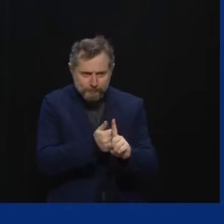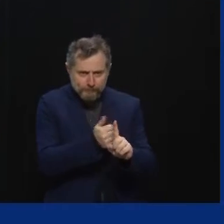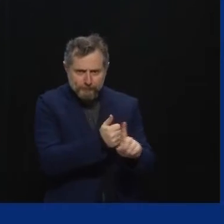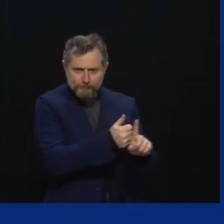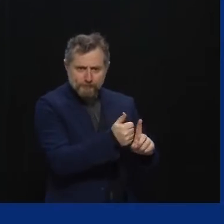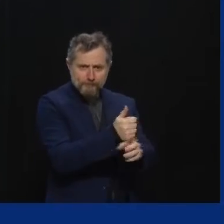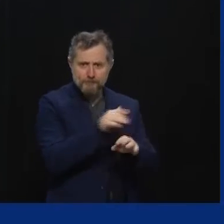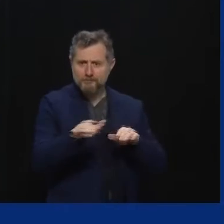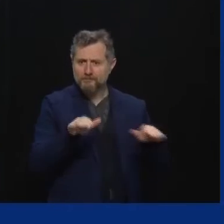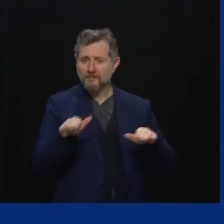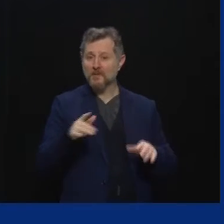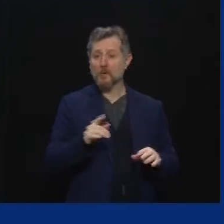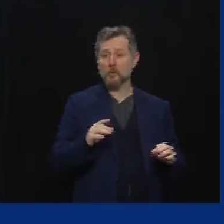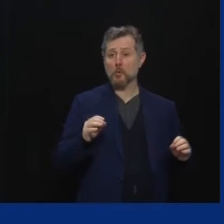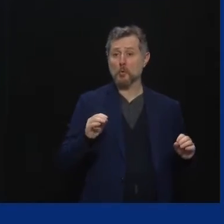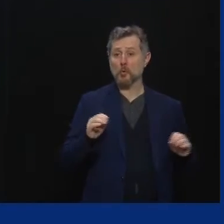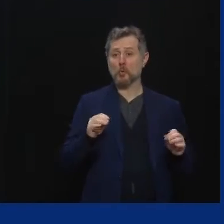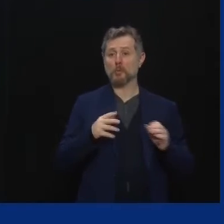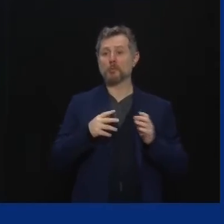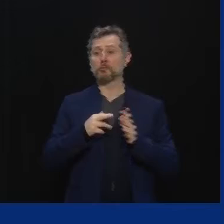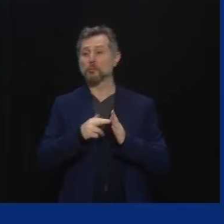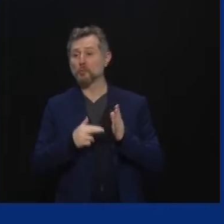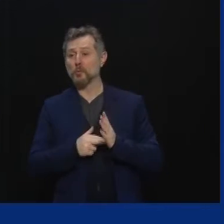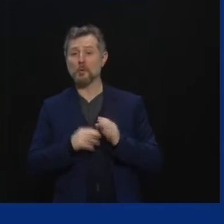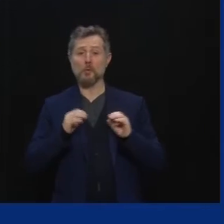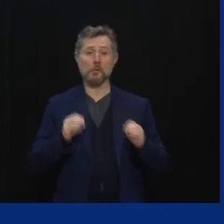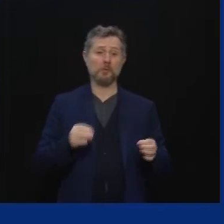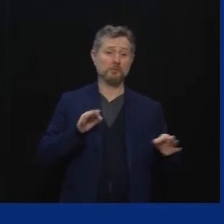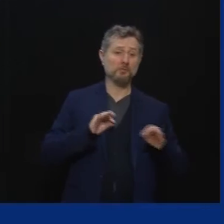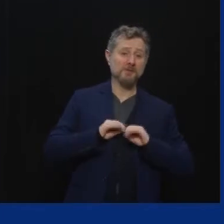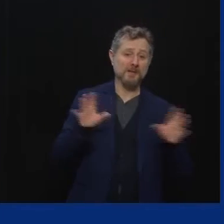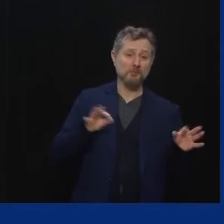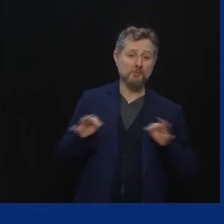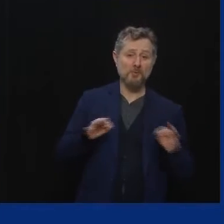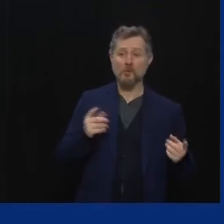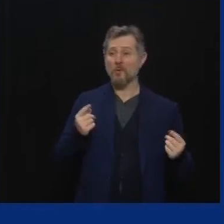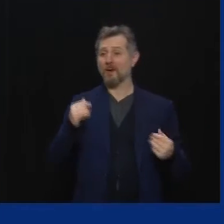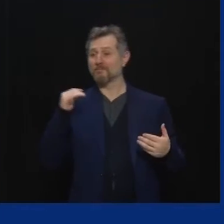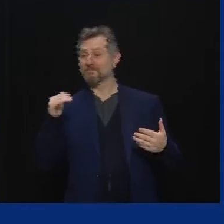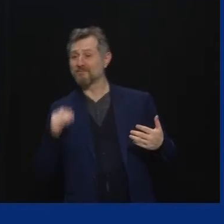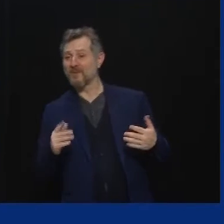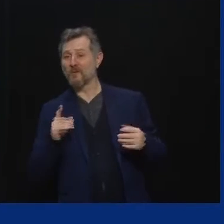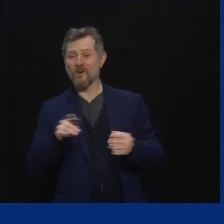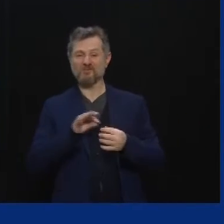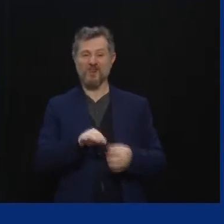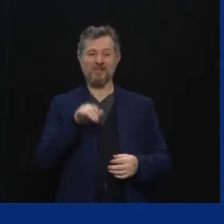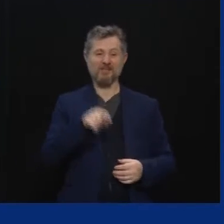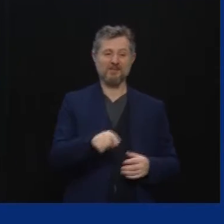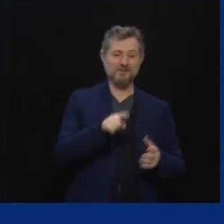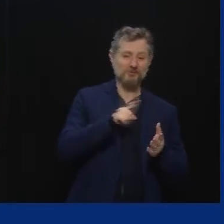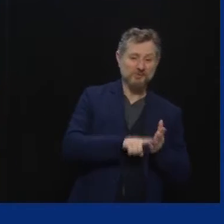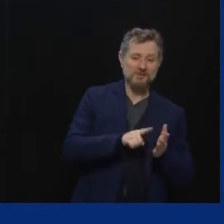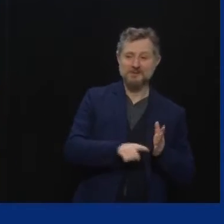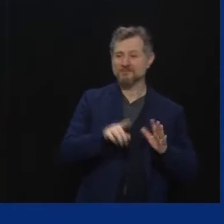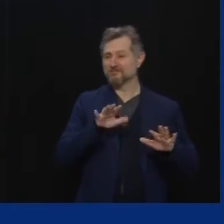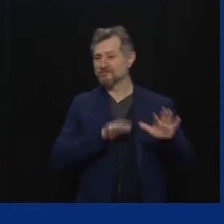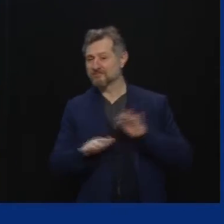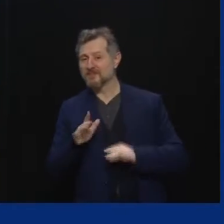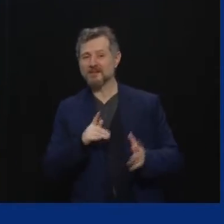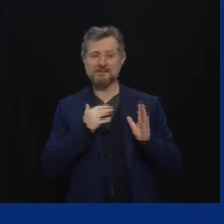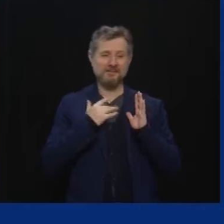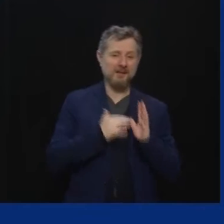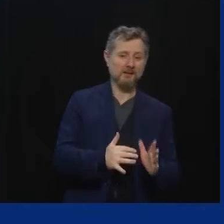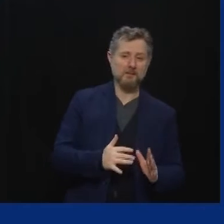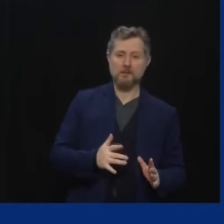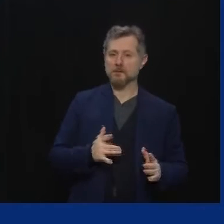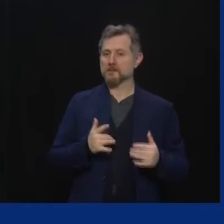no playbook with respect to this variant at this moment because the research and the study of the cases that are emerging is still being